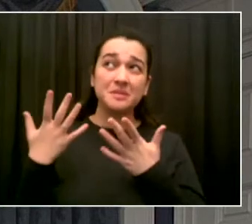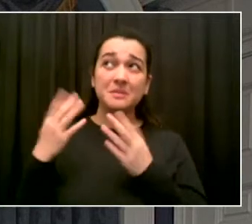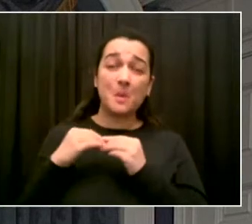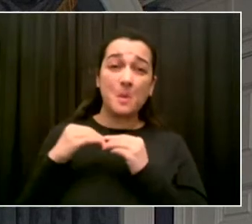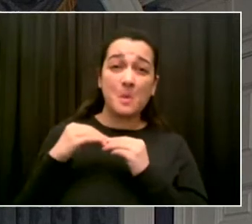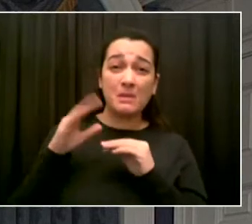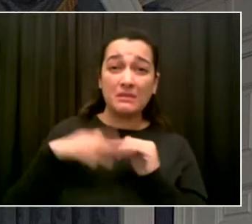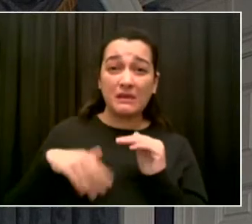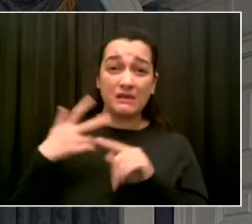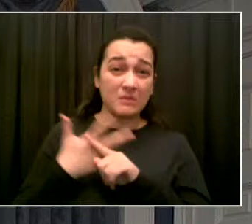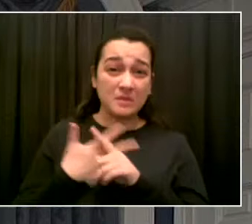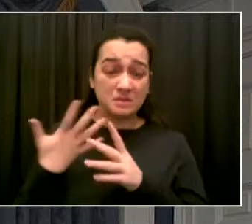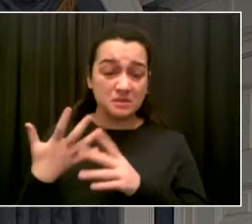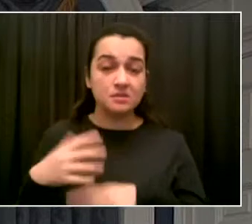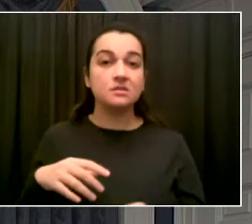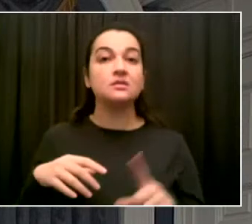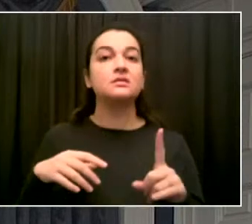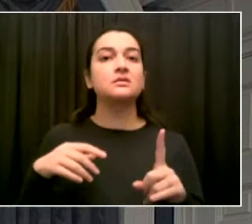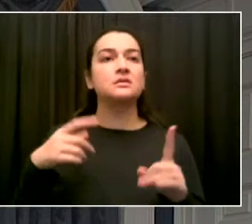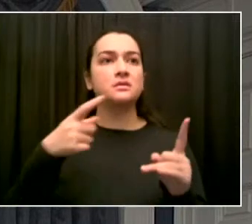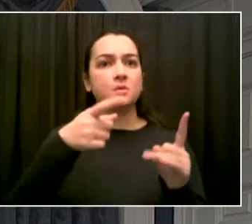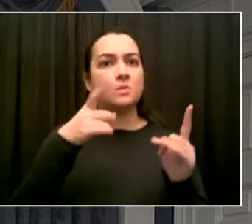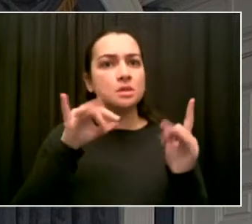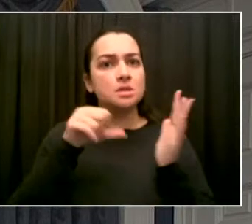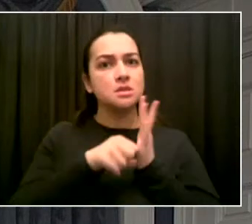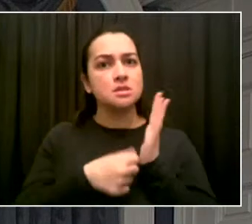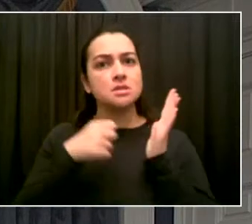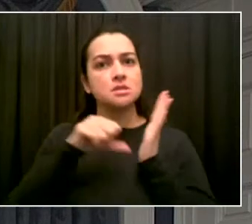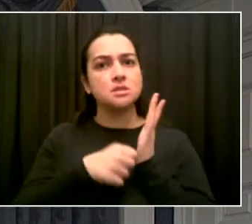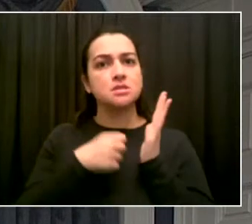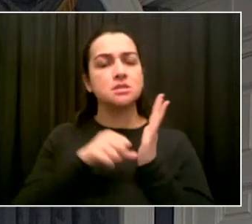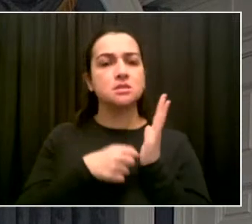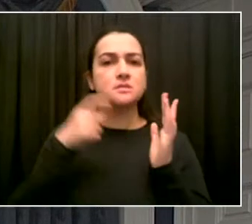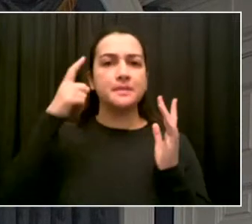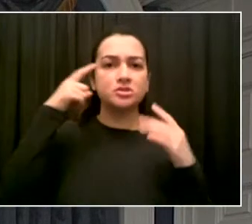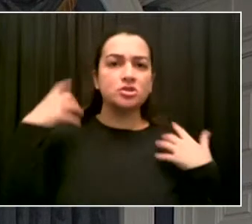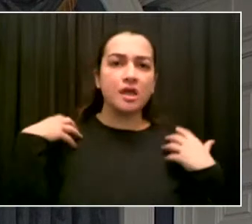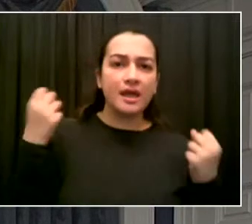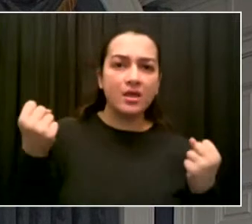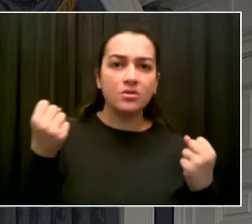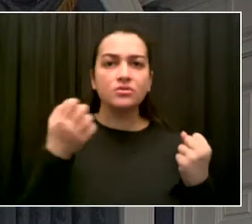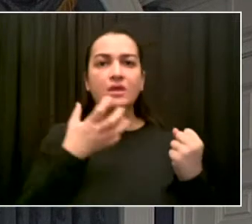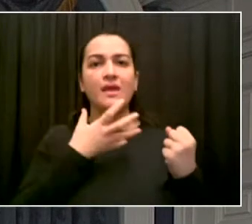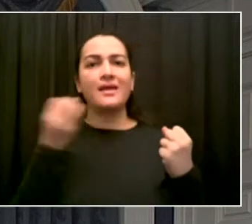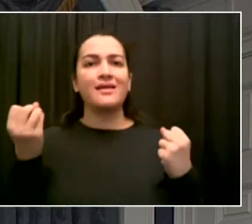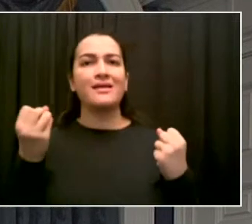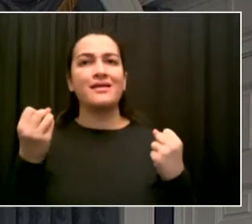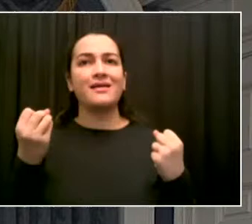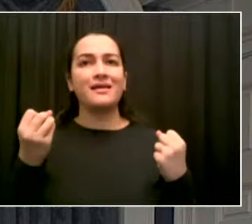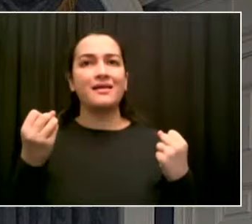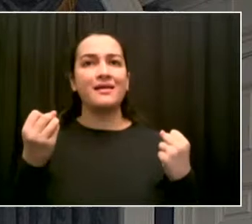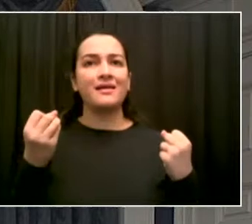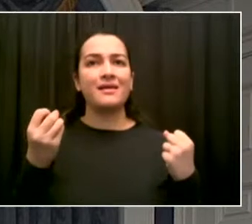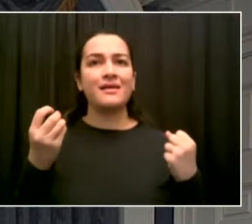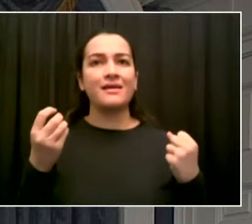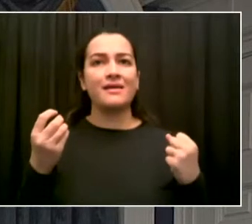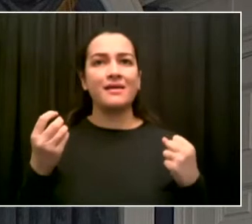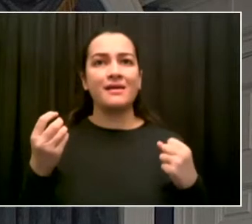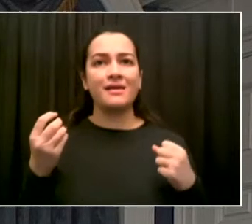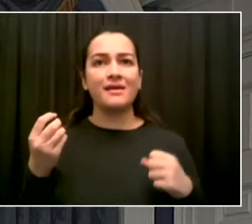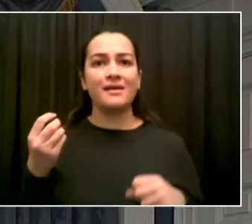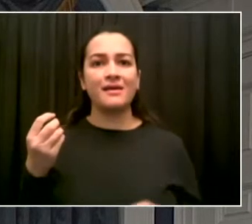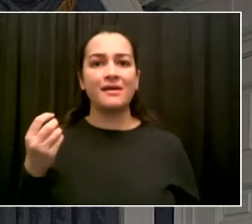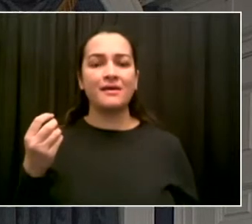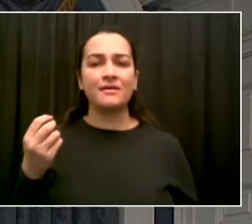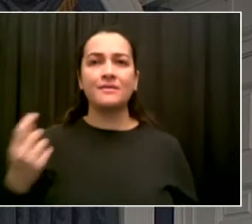and trauma-informed care. Yet, yesterday when Juliet asked you about New Yorkers living